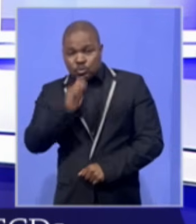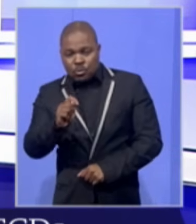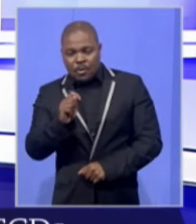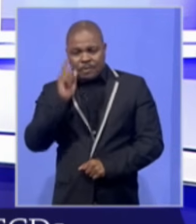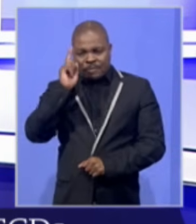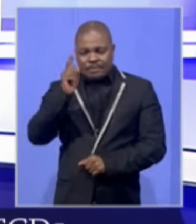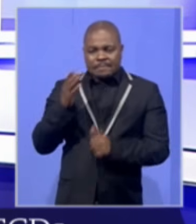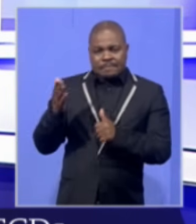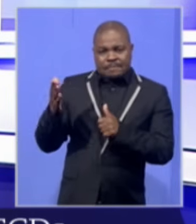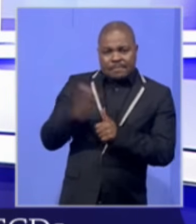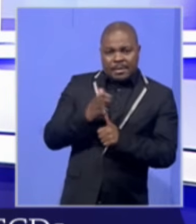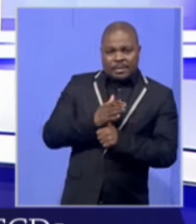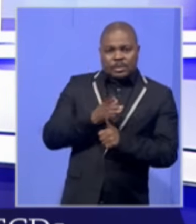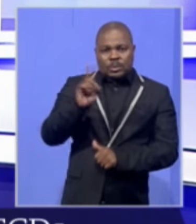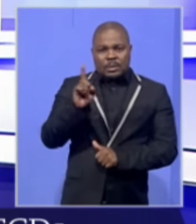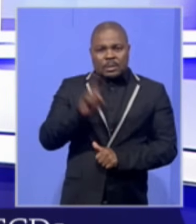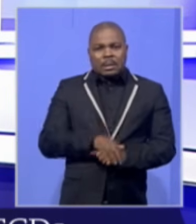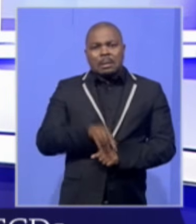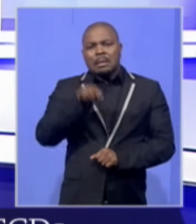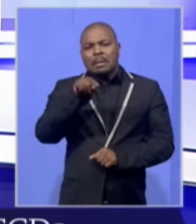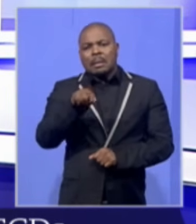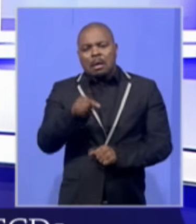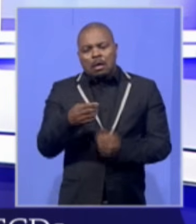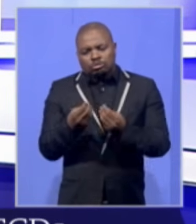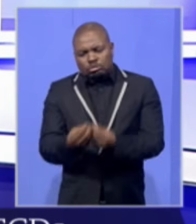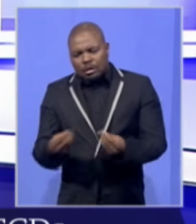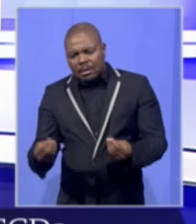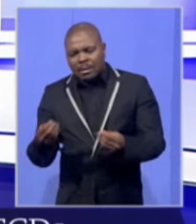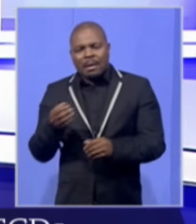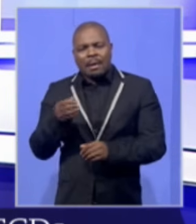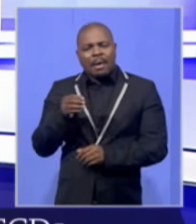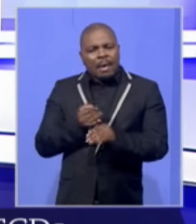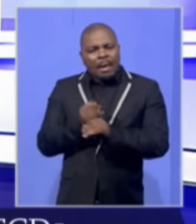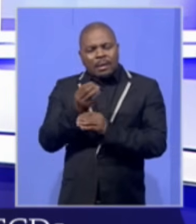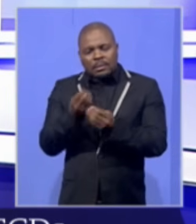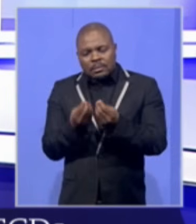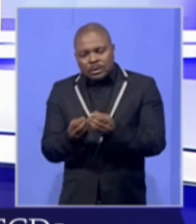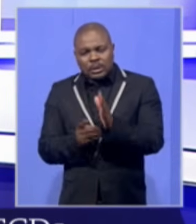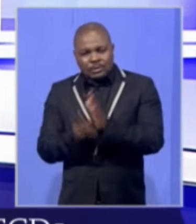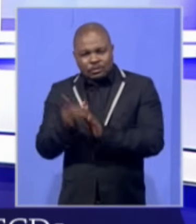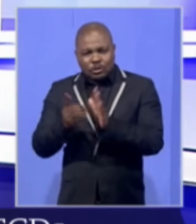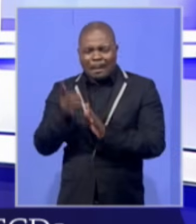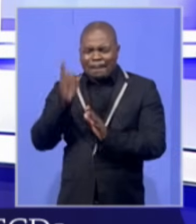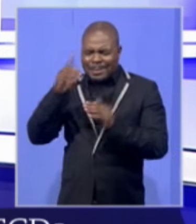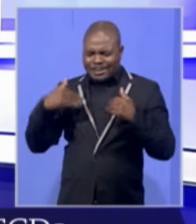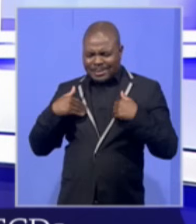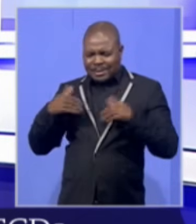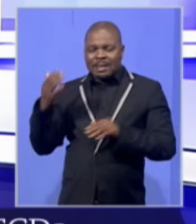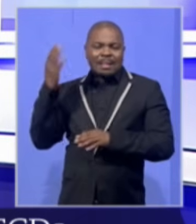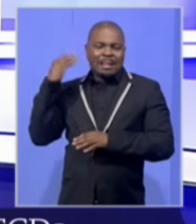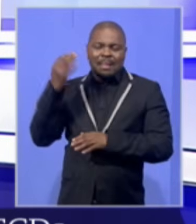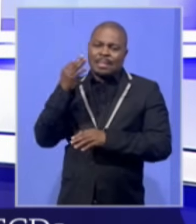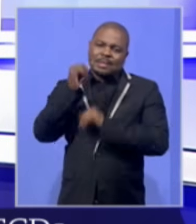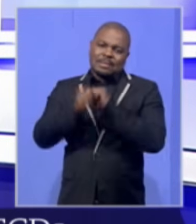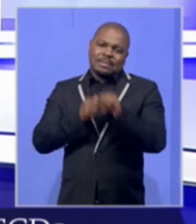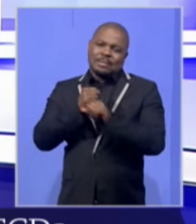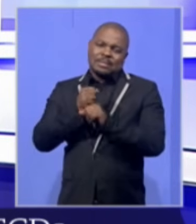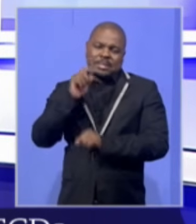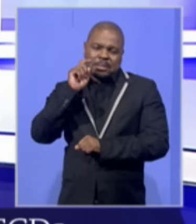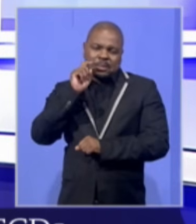simolotse go samagana le merero ya dikolo tsa bomapimpana dingwaga di le 30 tse di fitileng. Fa na bua ka kwa